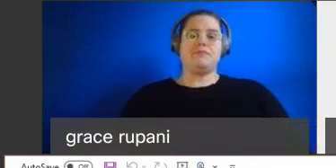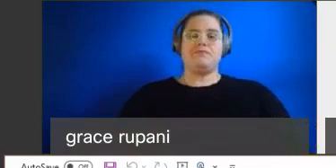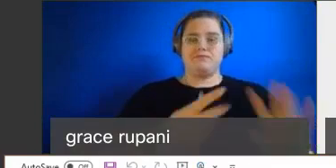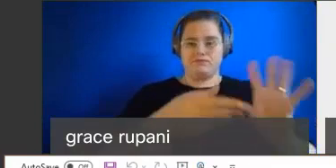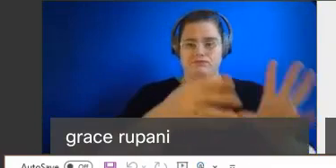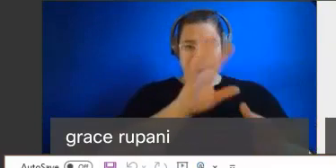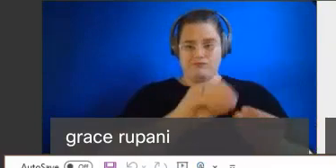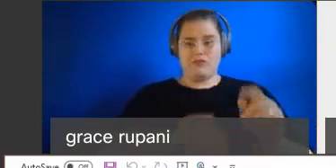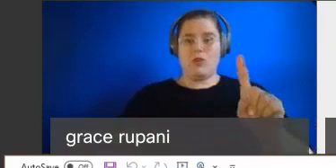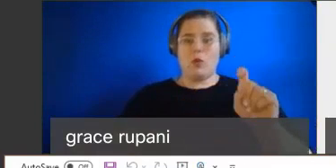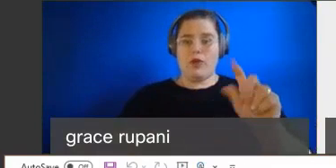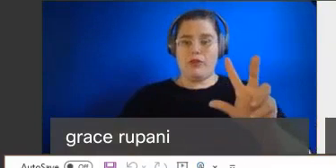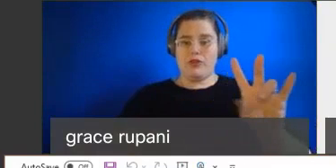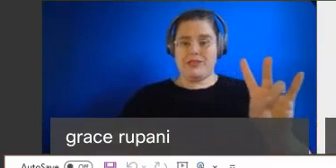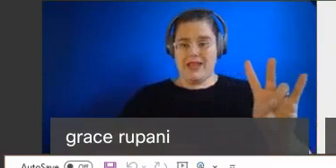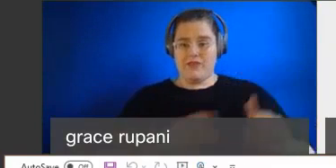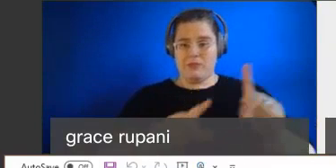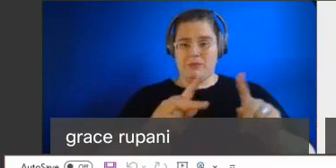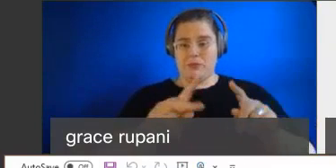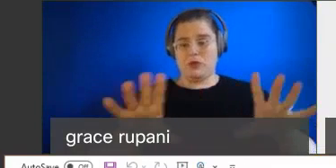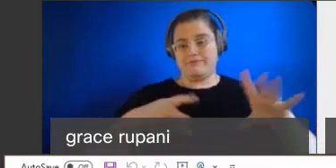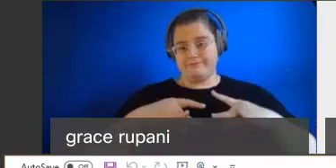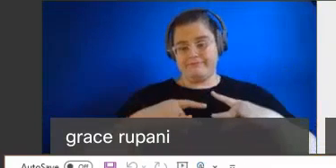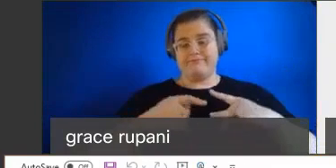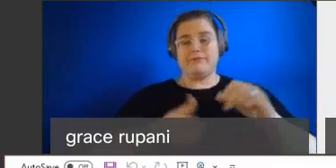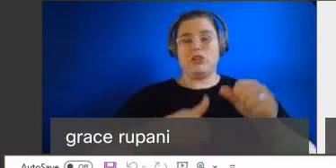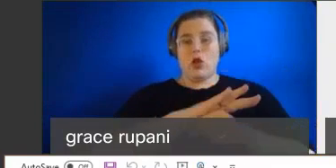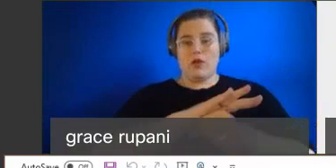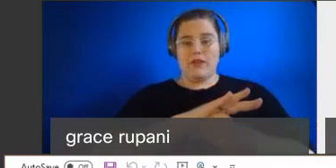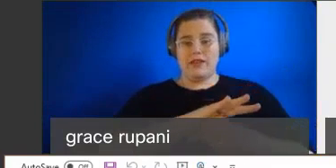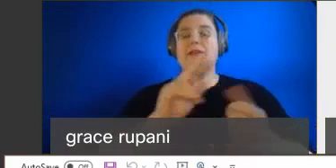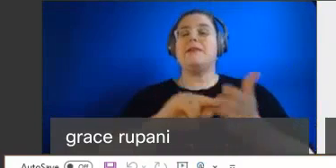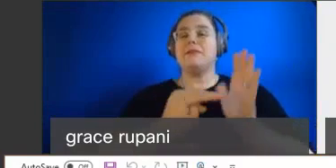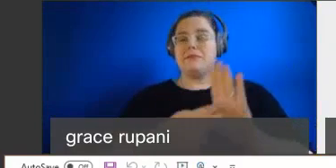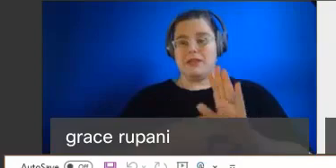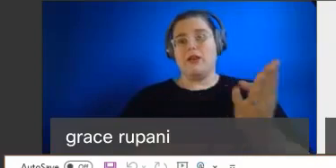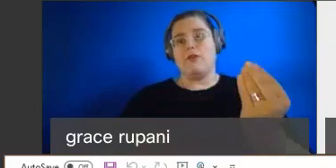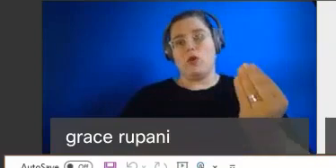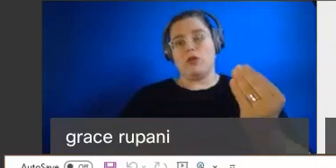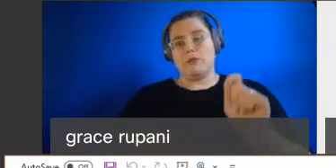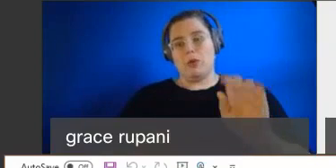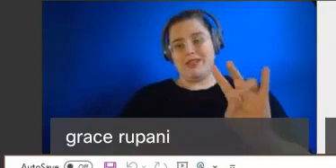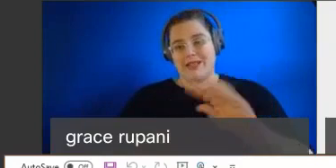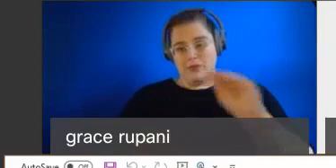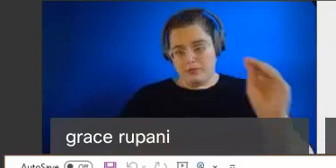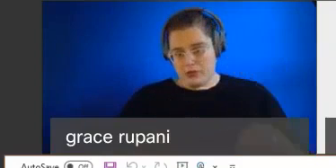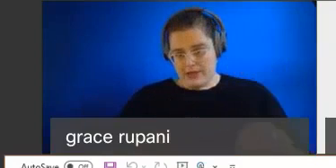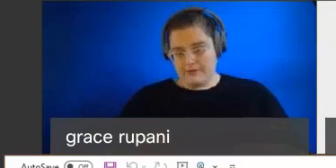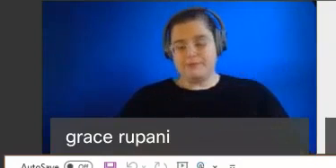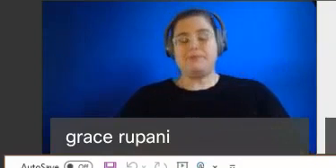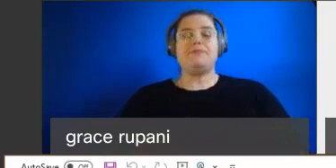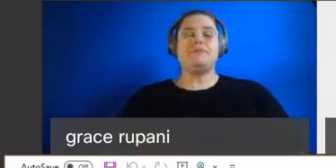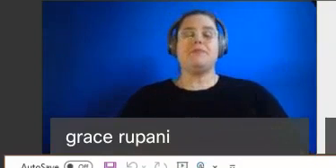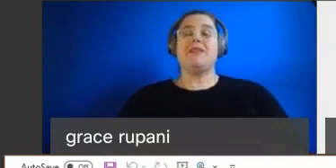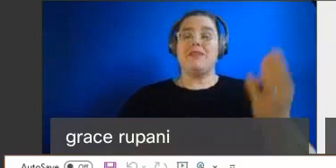137 people who've contracted COVID, which is about 14.7% of the people in supported living. 8% of